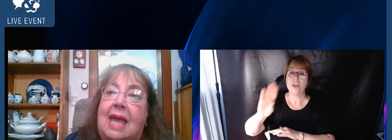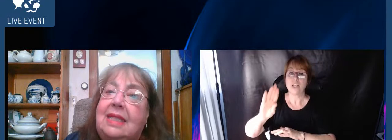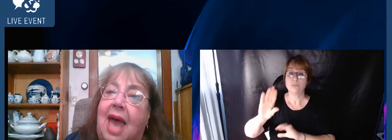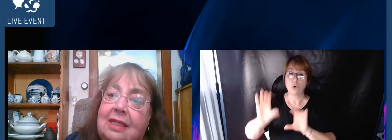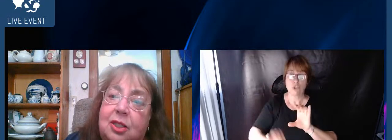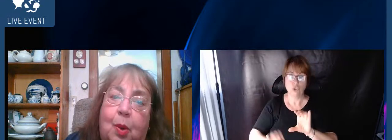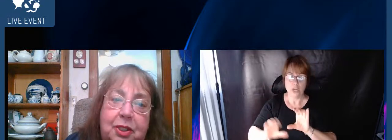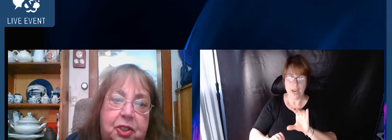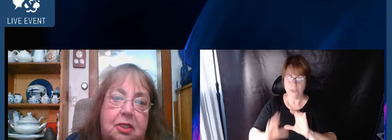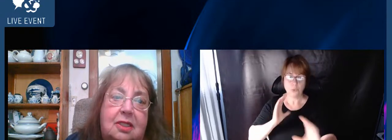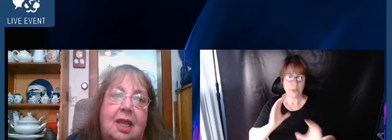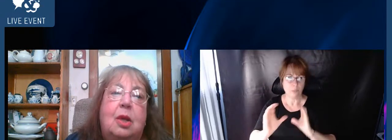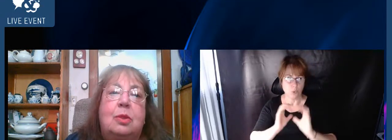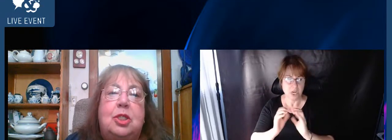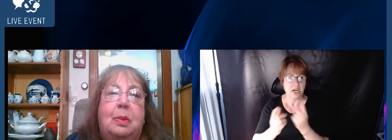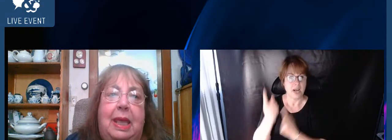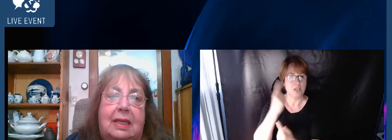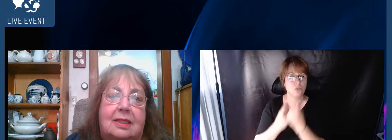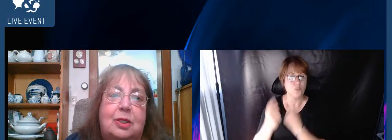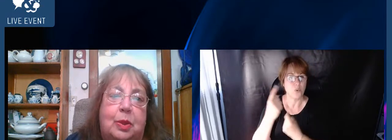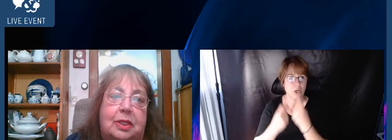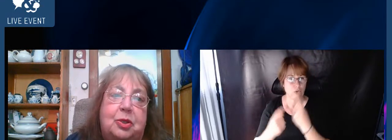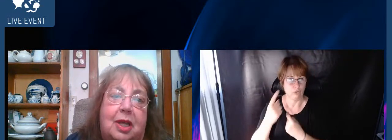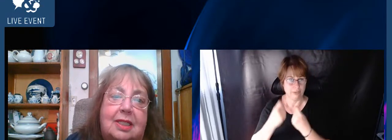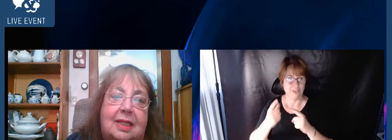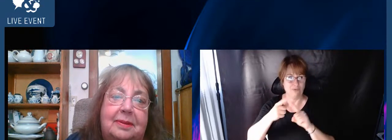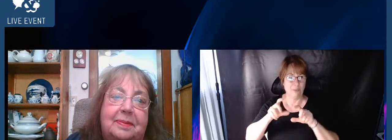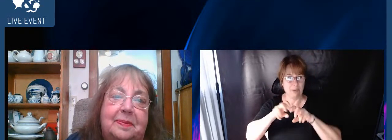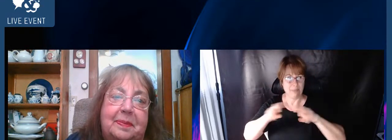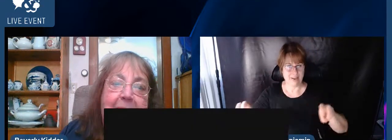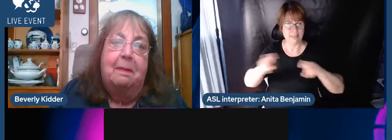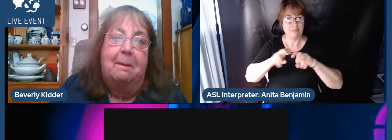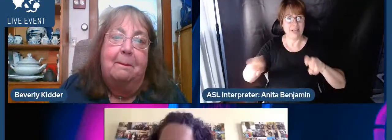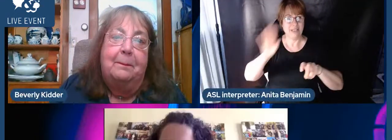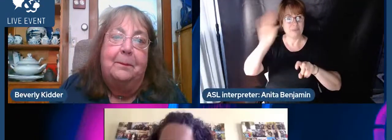another and to ask questions, which the panelists will address.